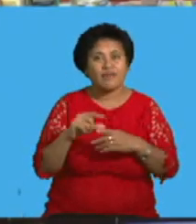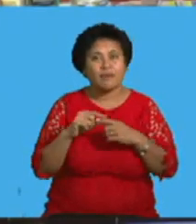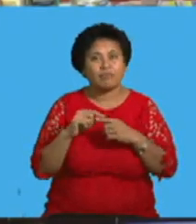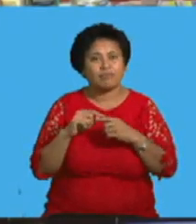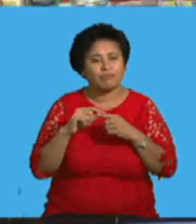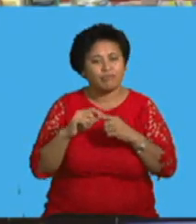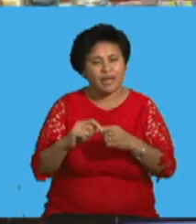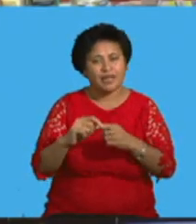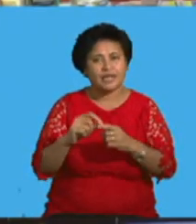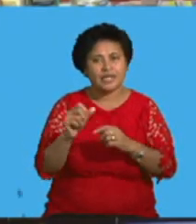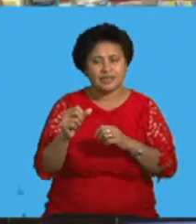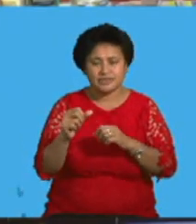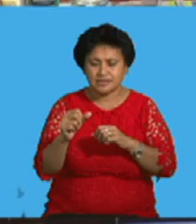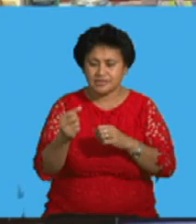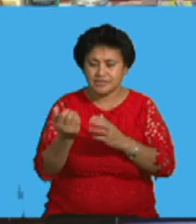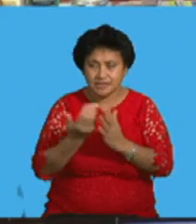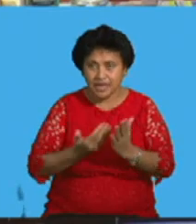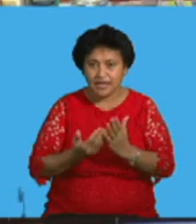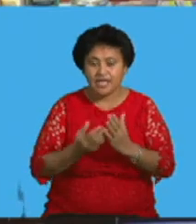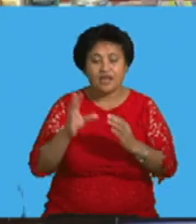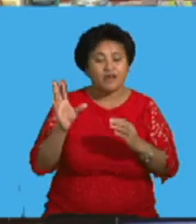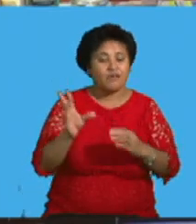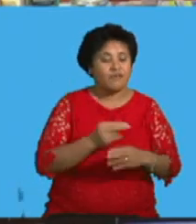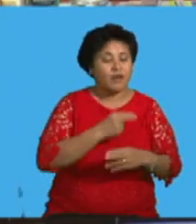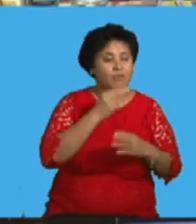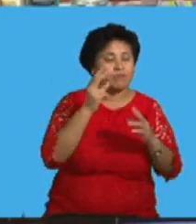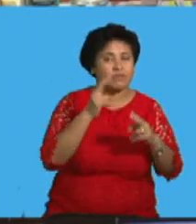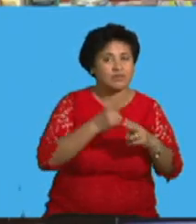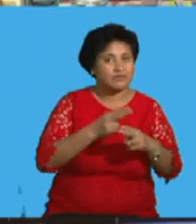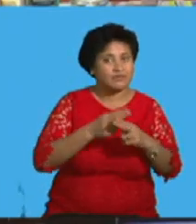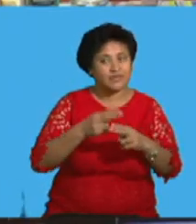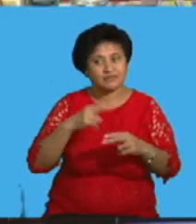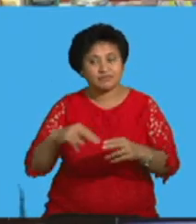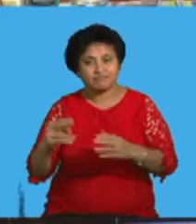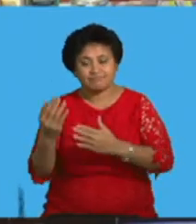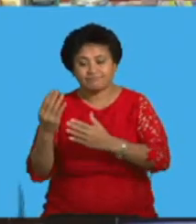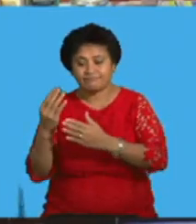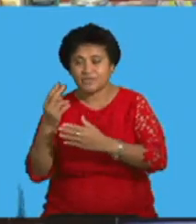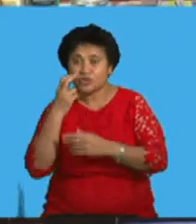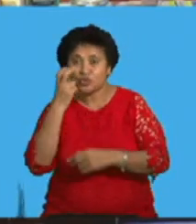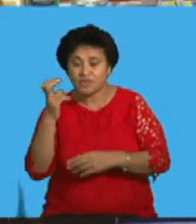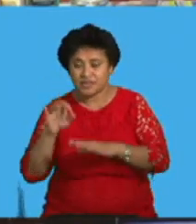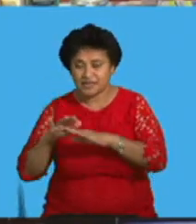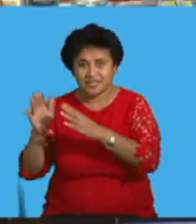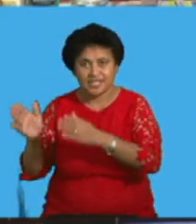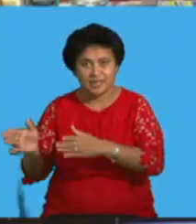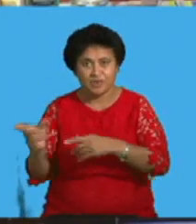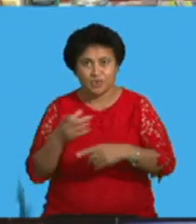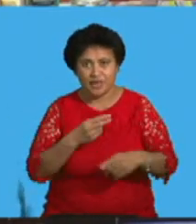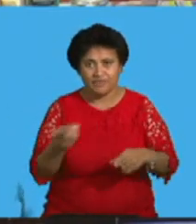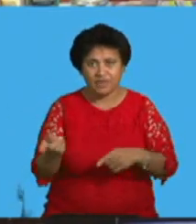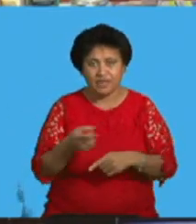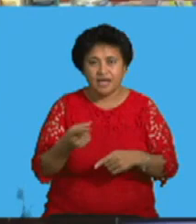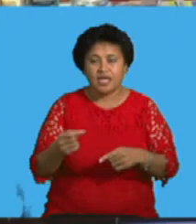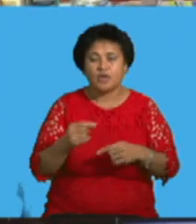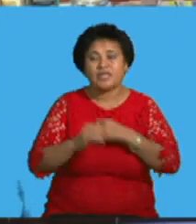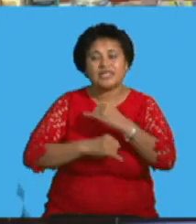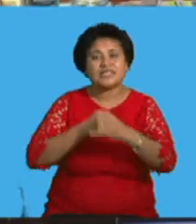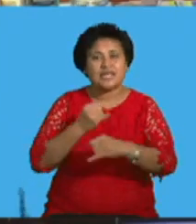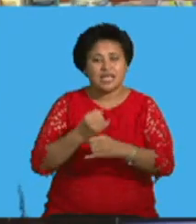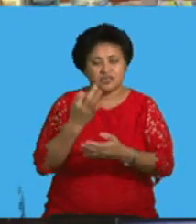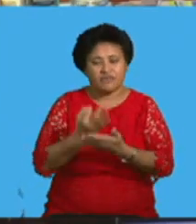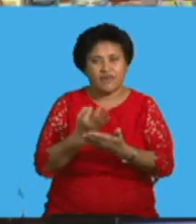From the Farm to the Tourist Table was undertaken by the Fijian government in partnership with the International Finance Corporation.